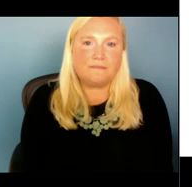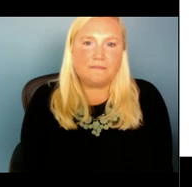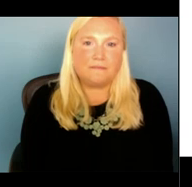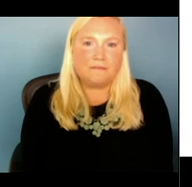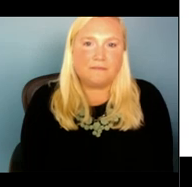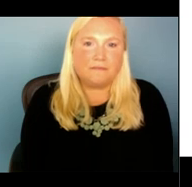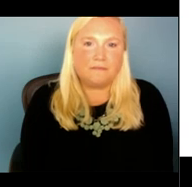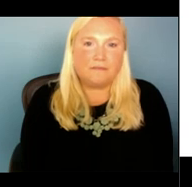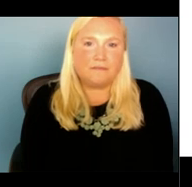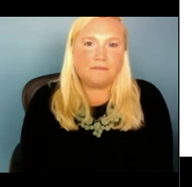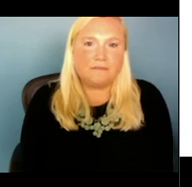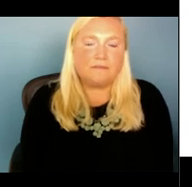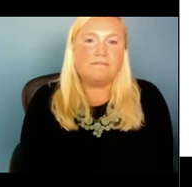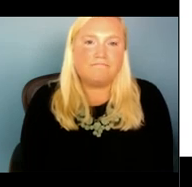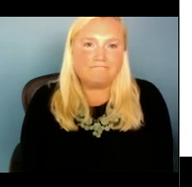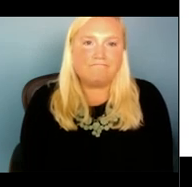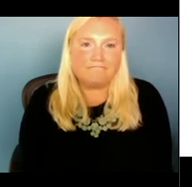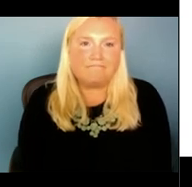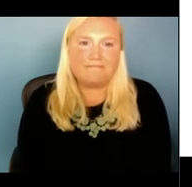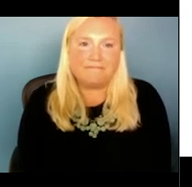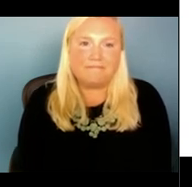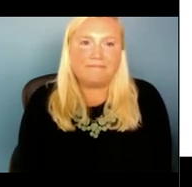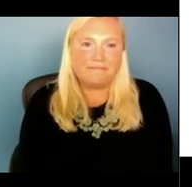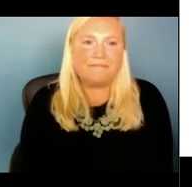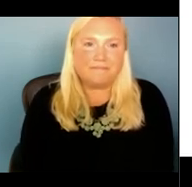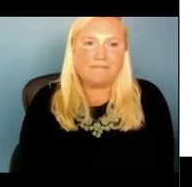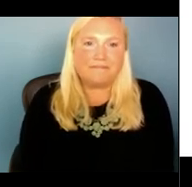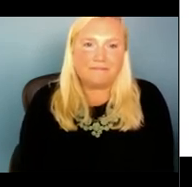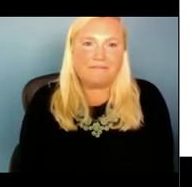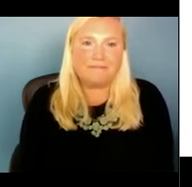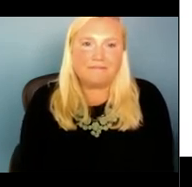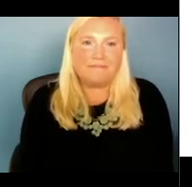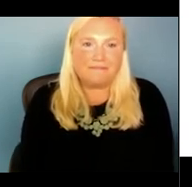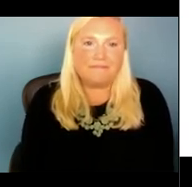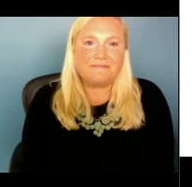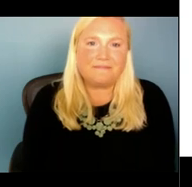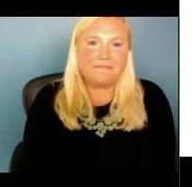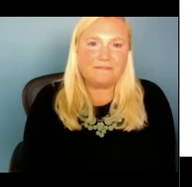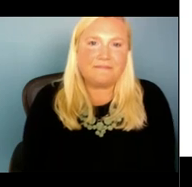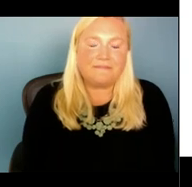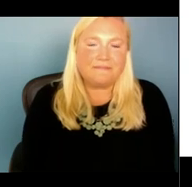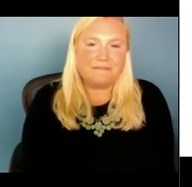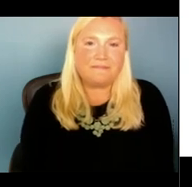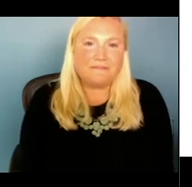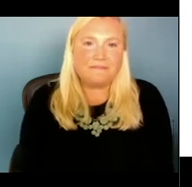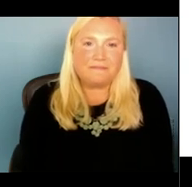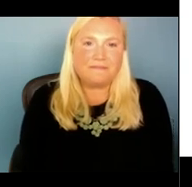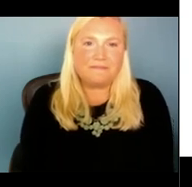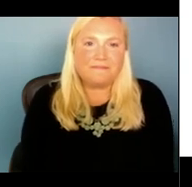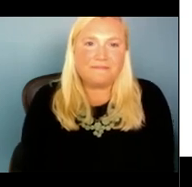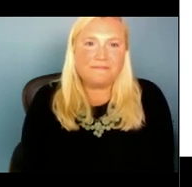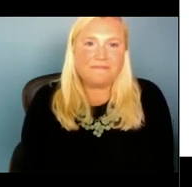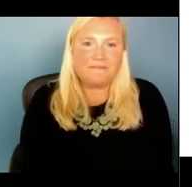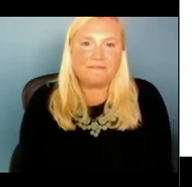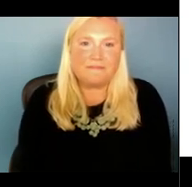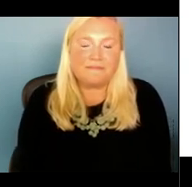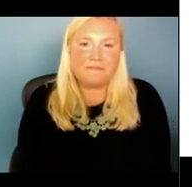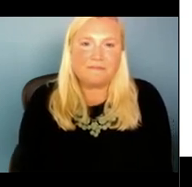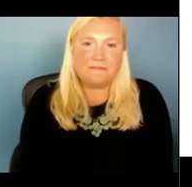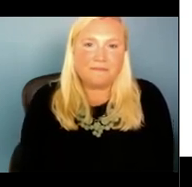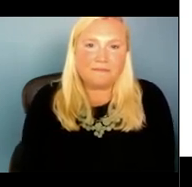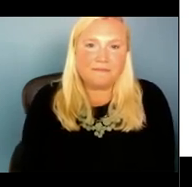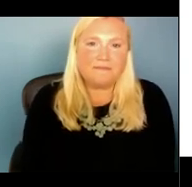based on what a listener might notice, right? Most of the definitions of stuttering that have been offered over the years focus on